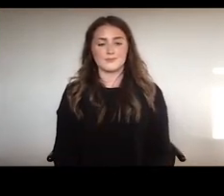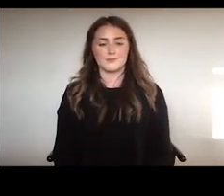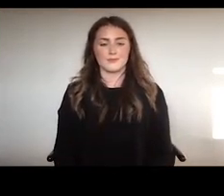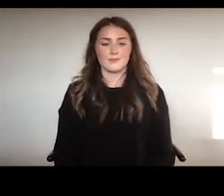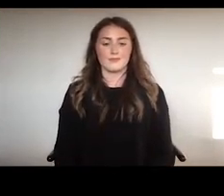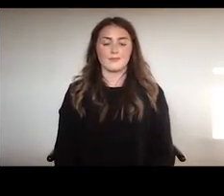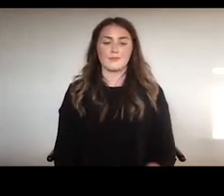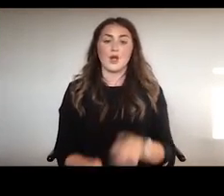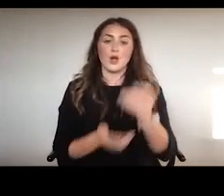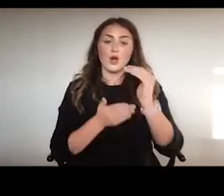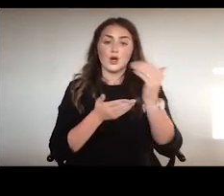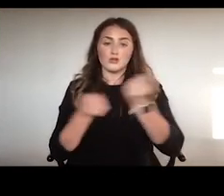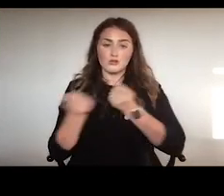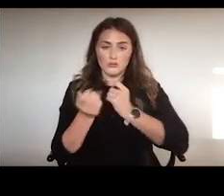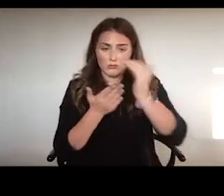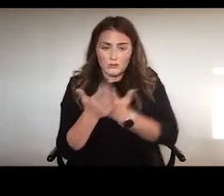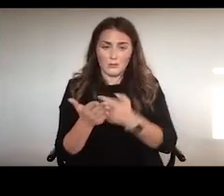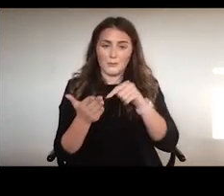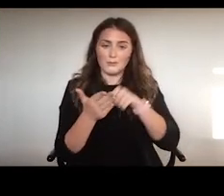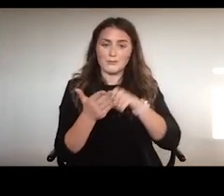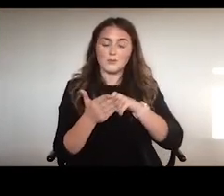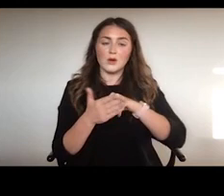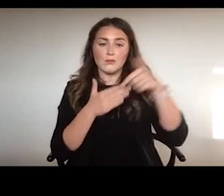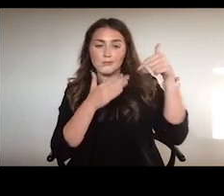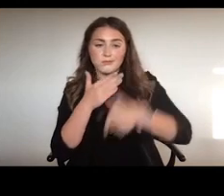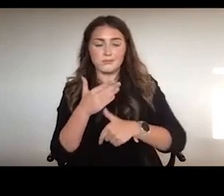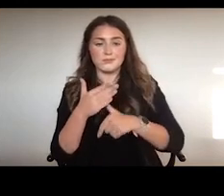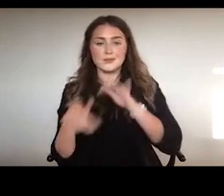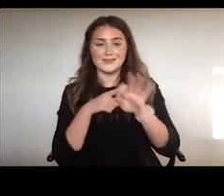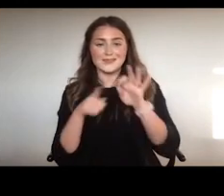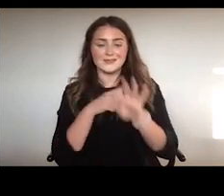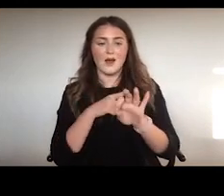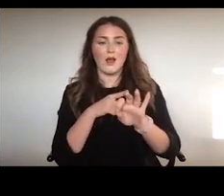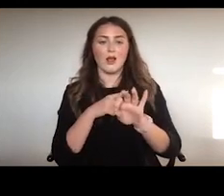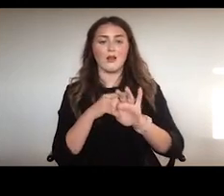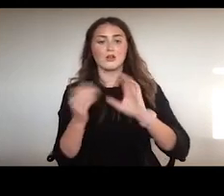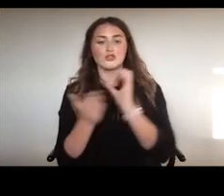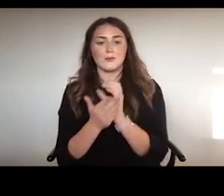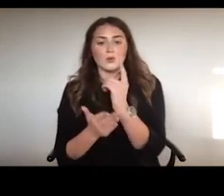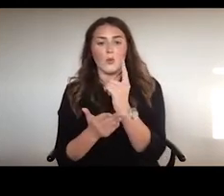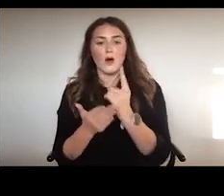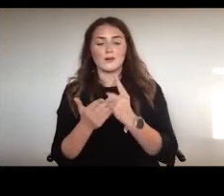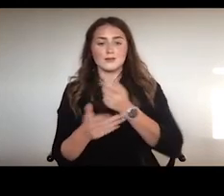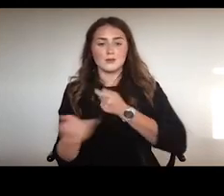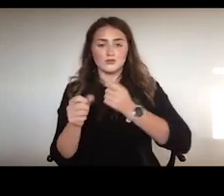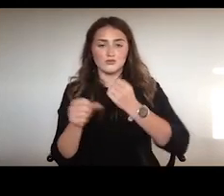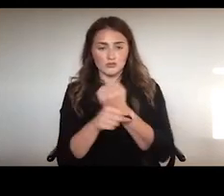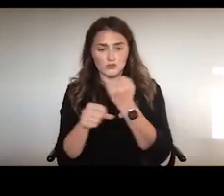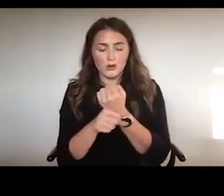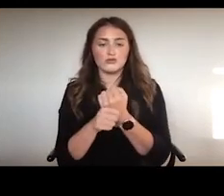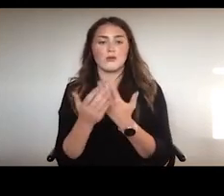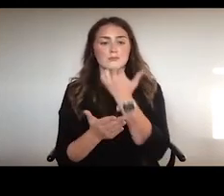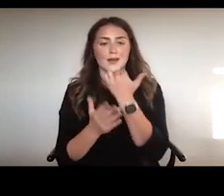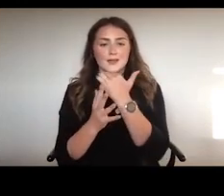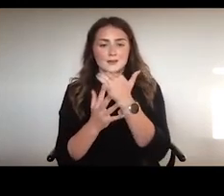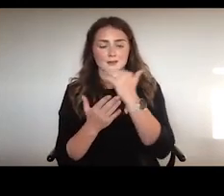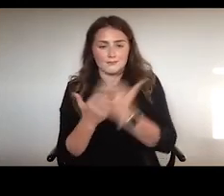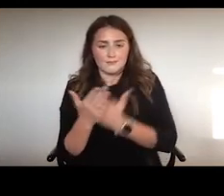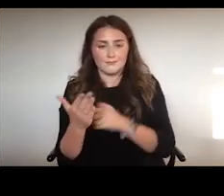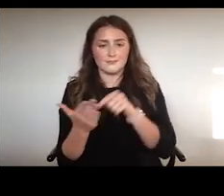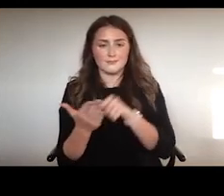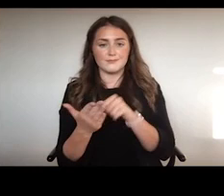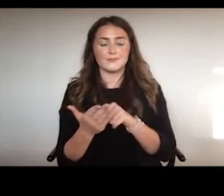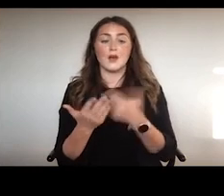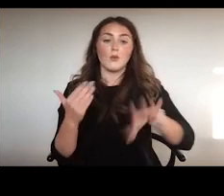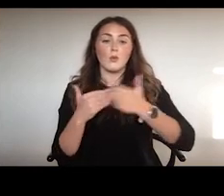to comply with the conditions they contain. Control documents are discussed in more detail in Chapter 1 of the